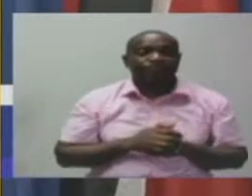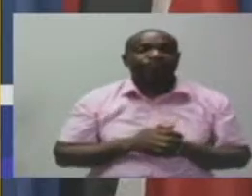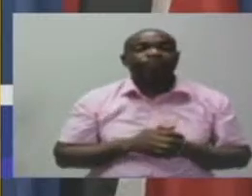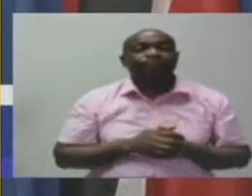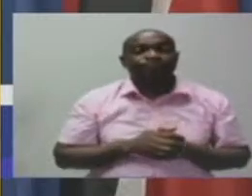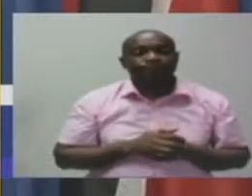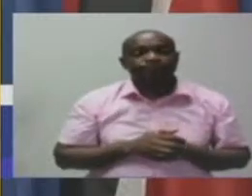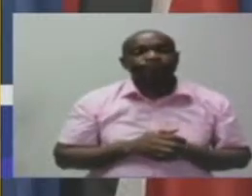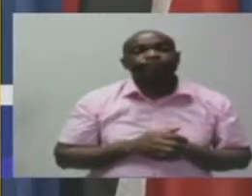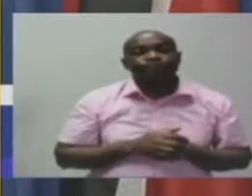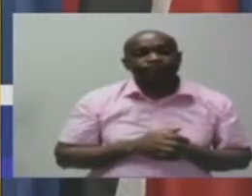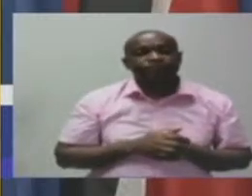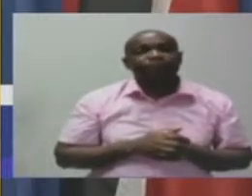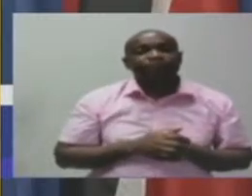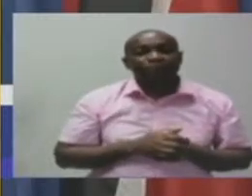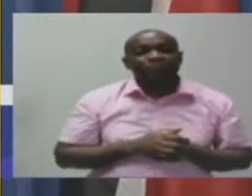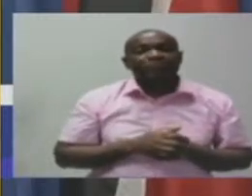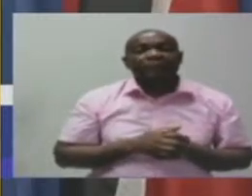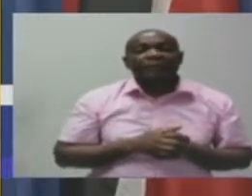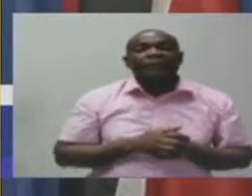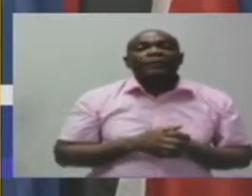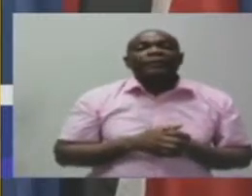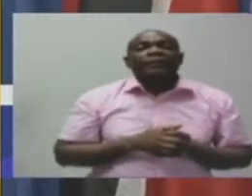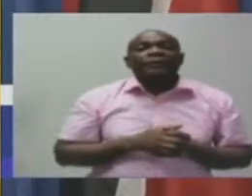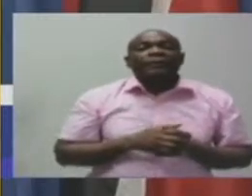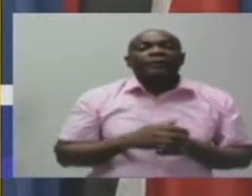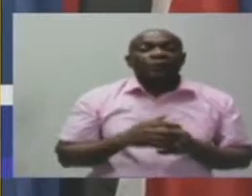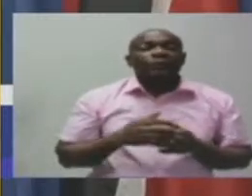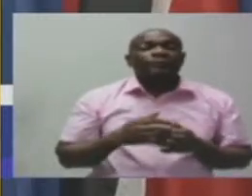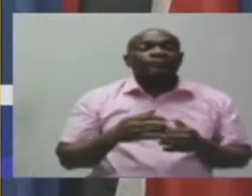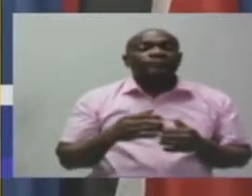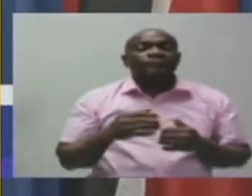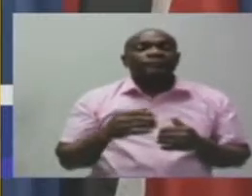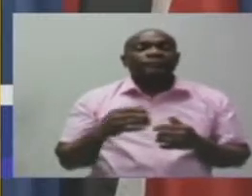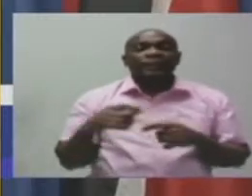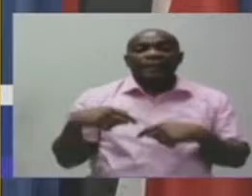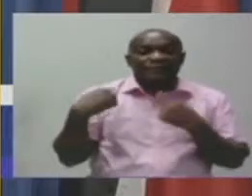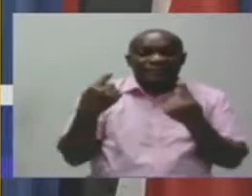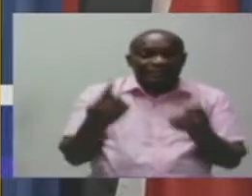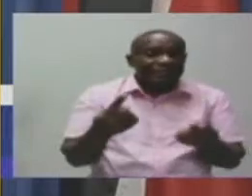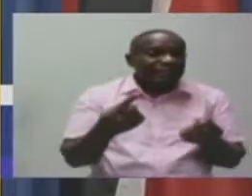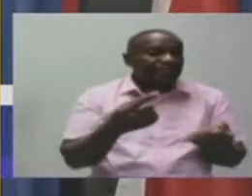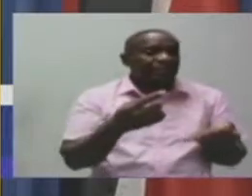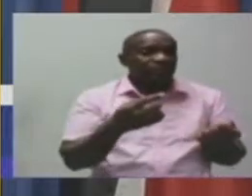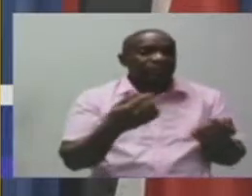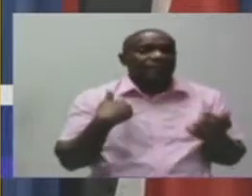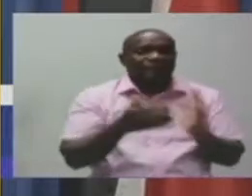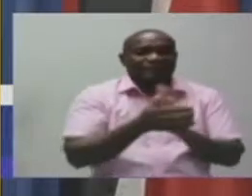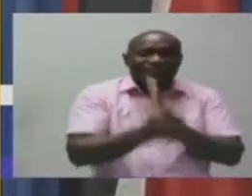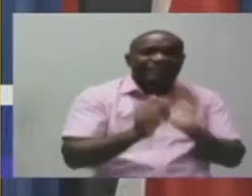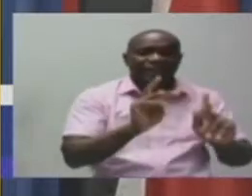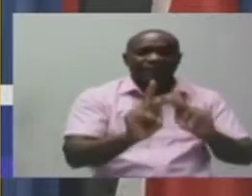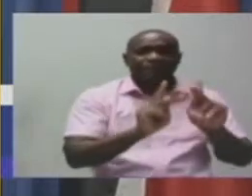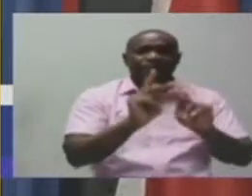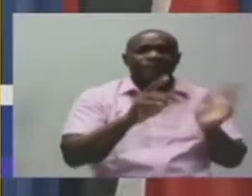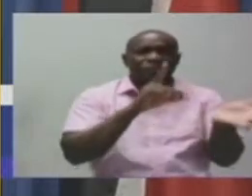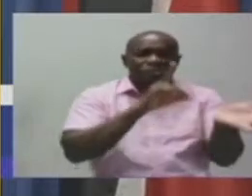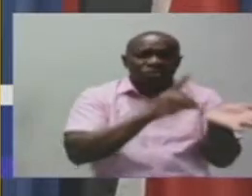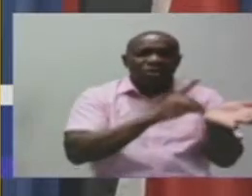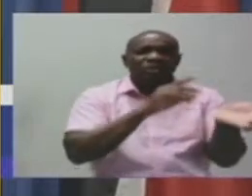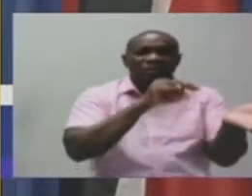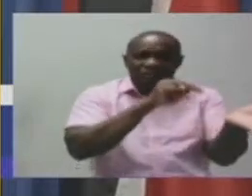effect of the vaccine, how it works. You have your nurses, your doctors. They are the trained people. They are your people. You pay